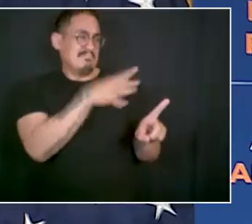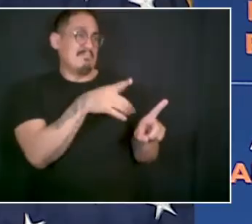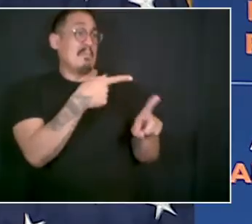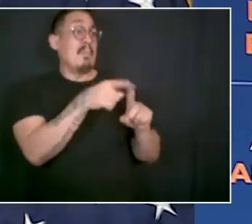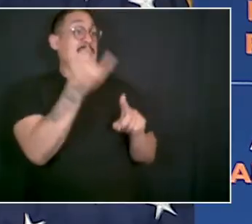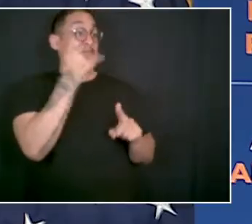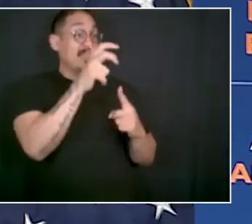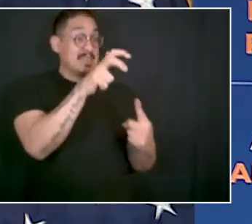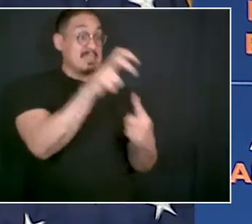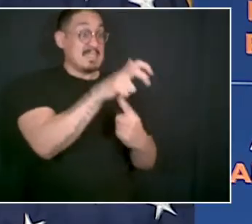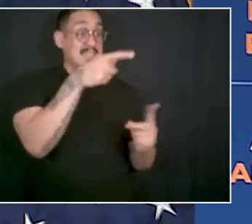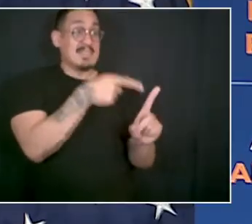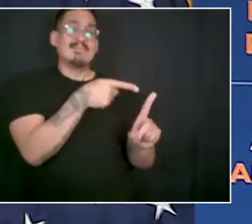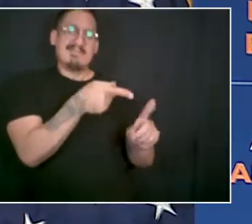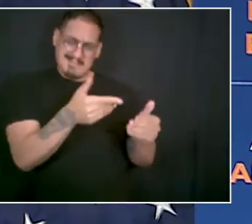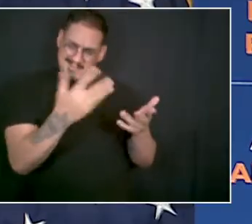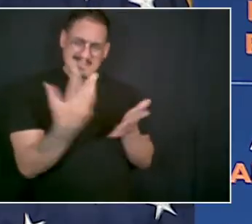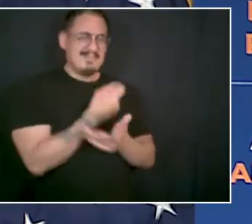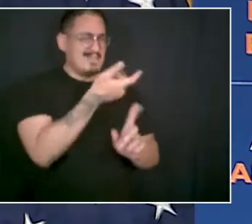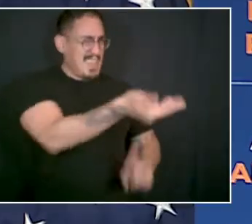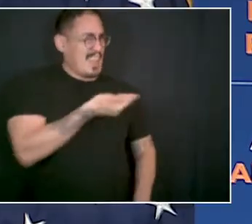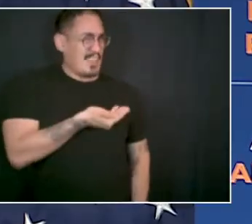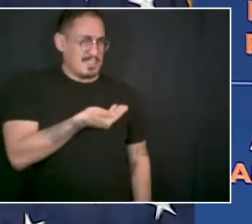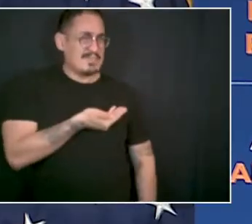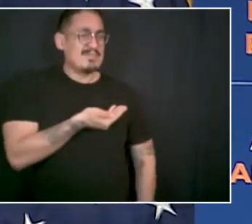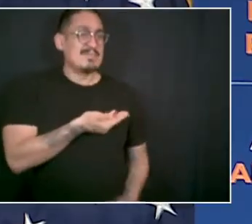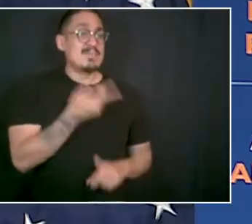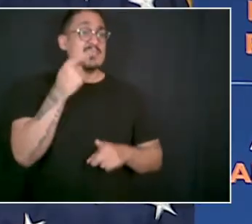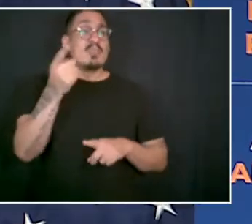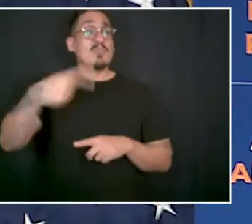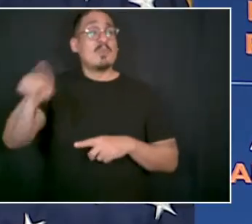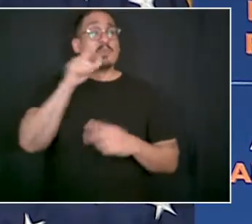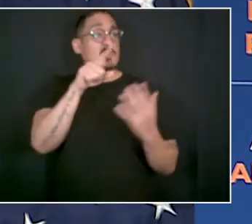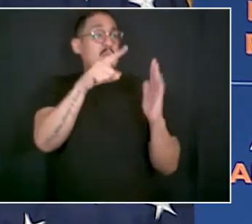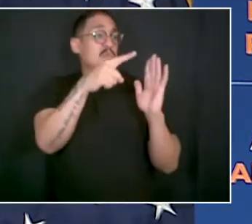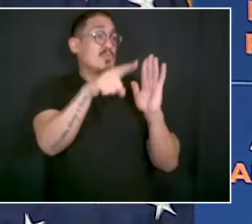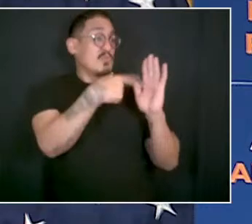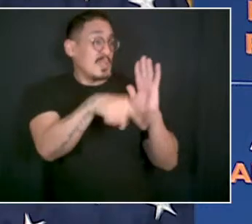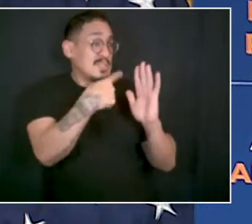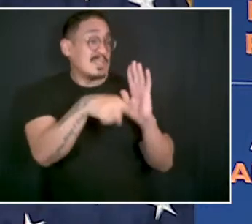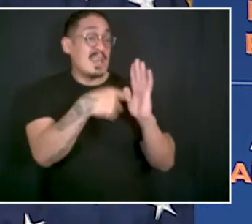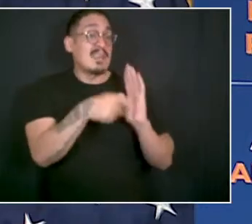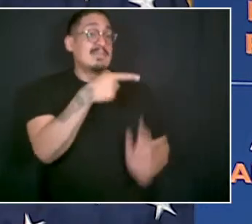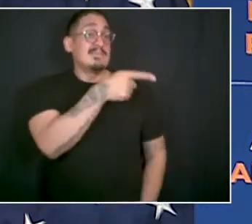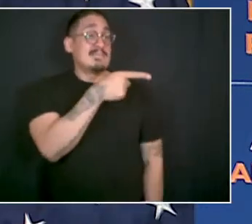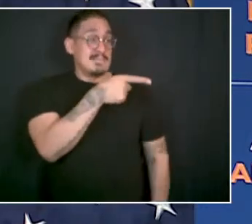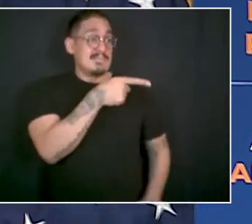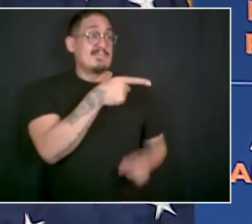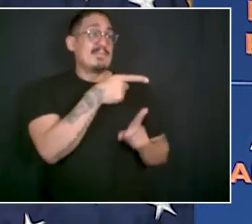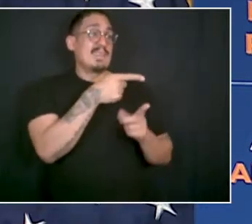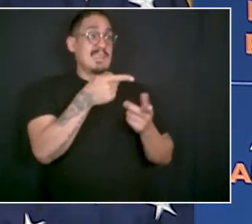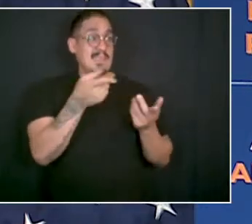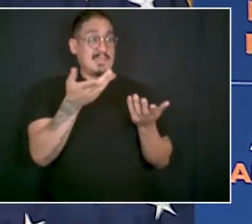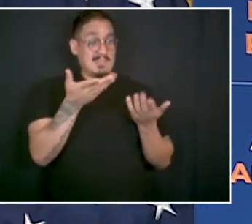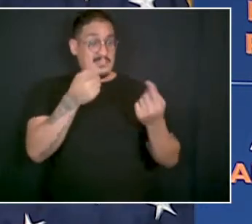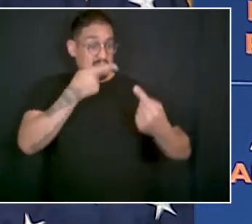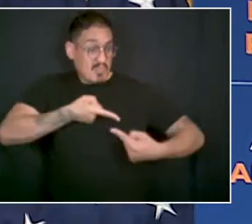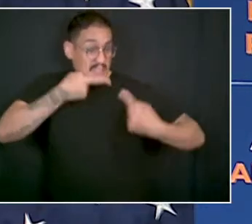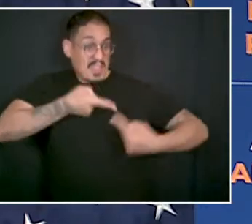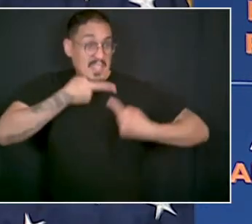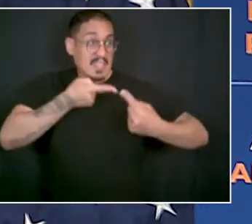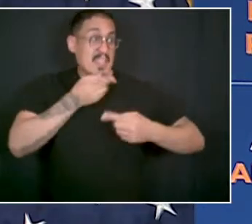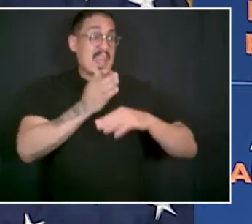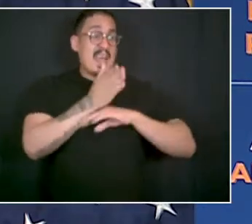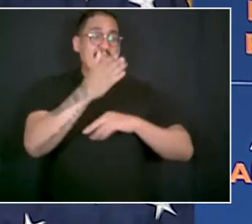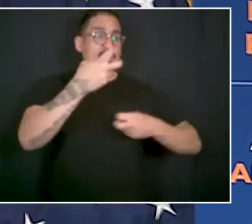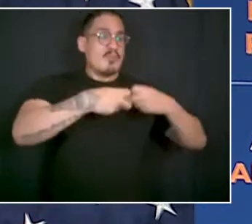all those who criticize Randy, if they were having problems, I don't care if it's LGBTQ